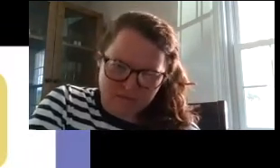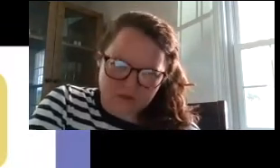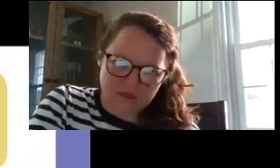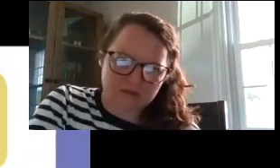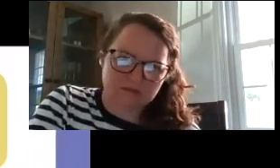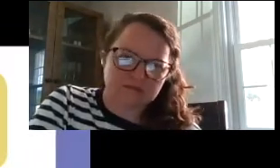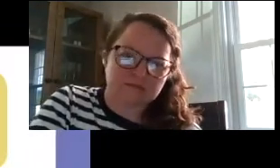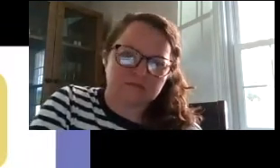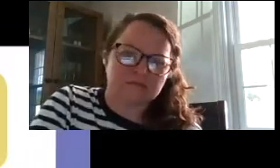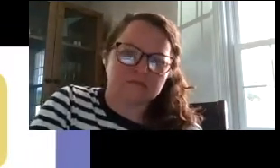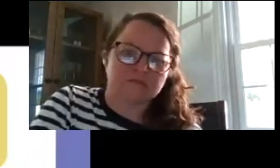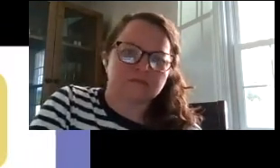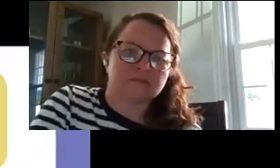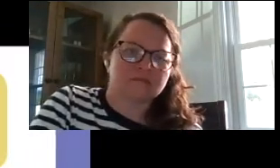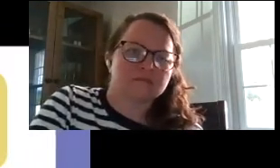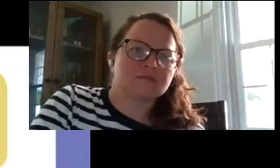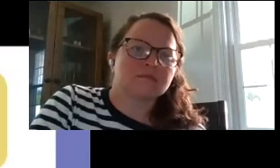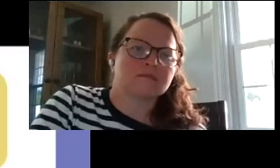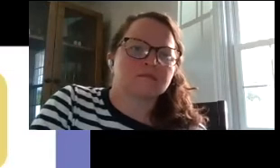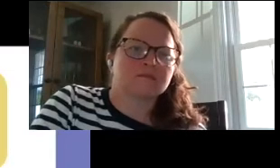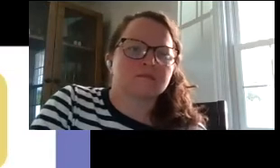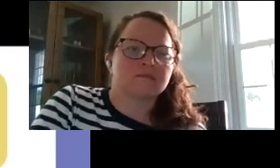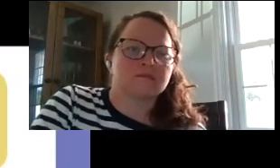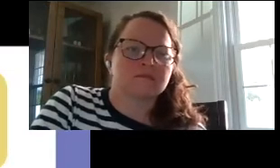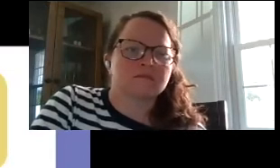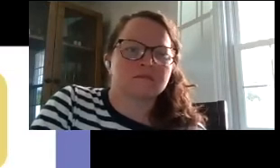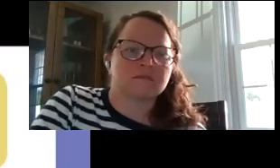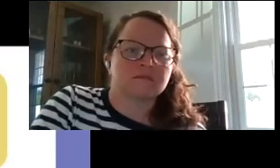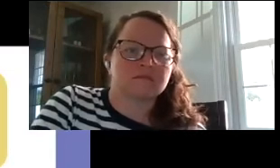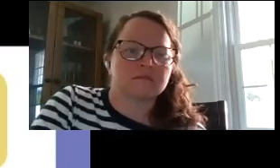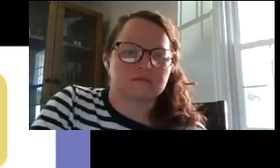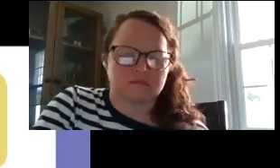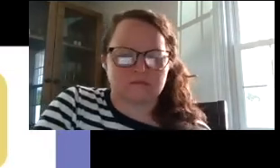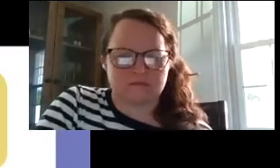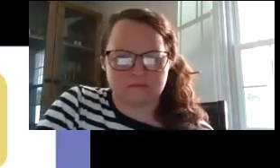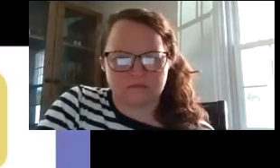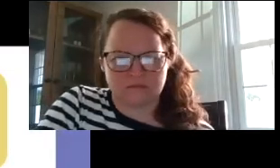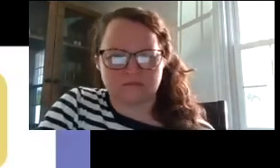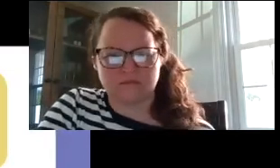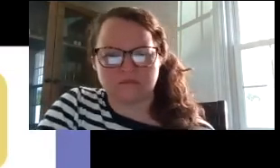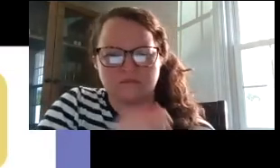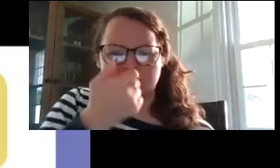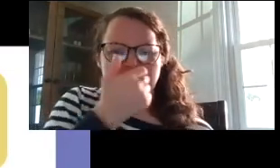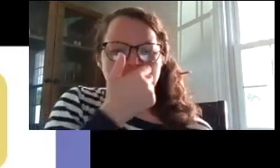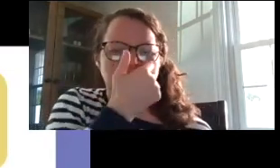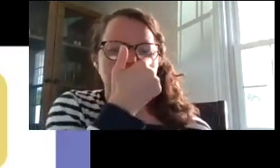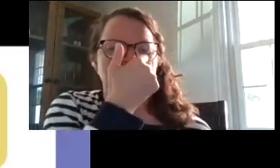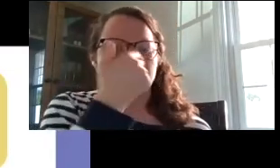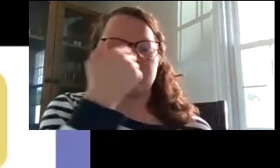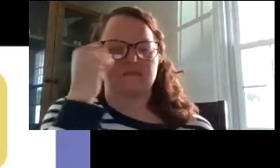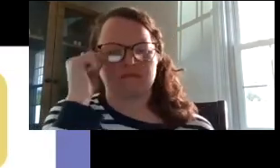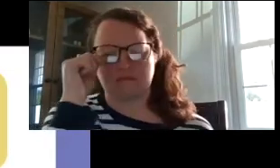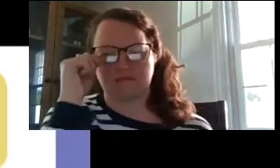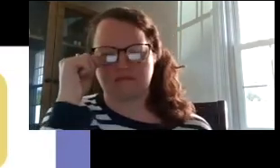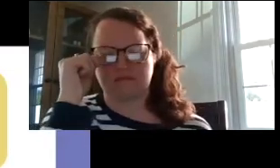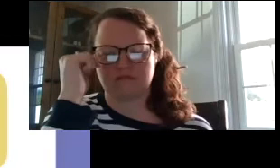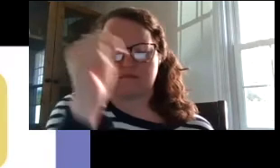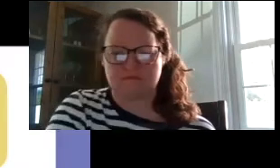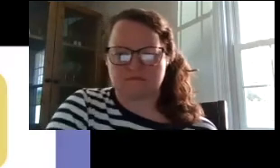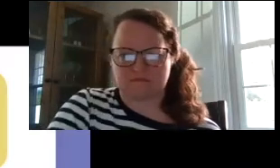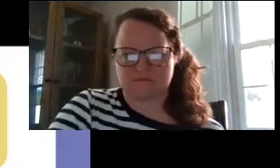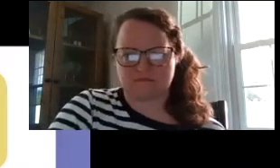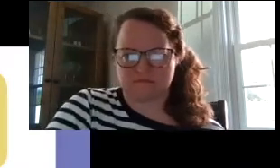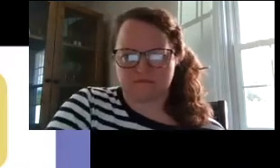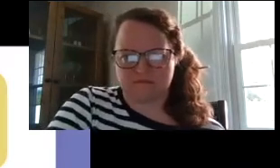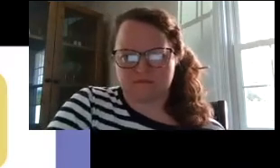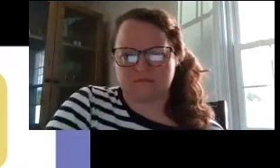a lot of wonderful opportunities despite your challenges. We are all in this journey together. We are all